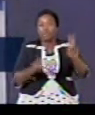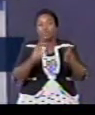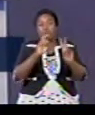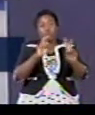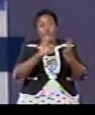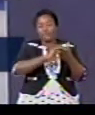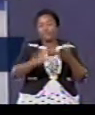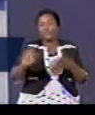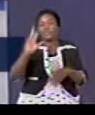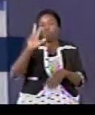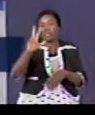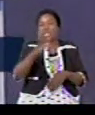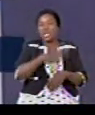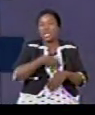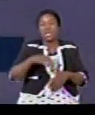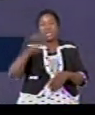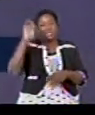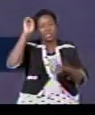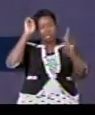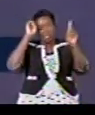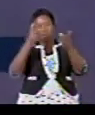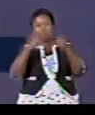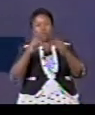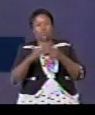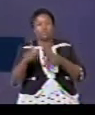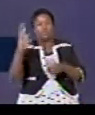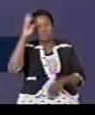3. And they come unto him,